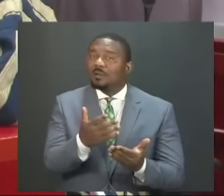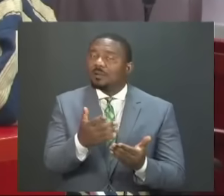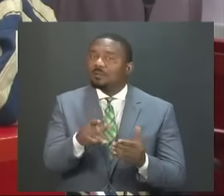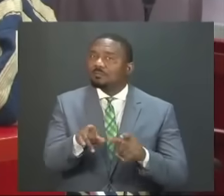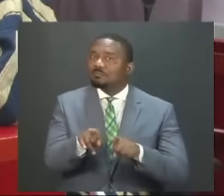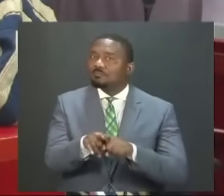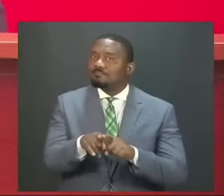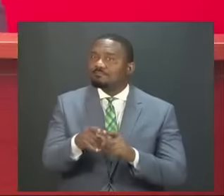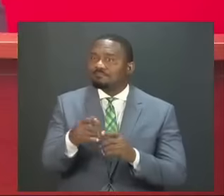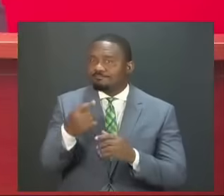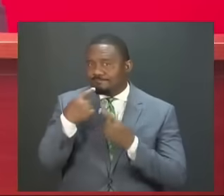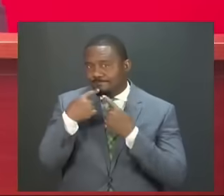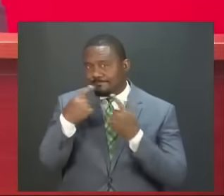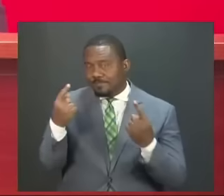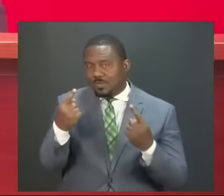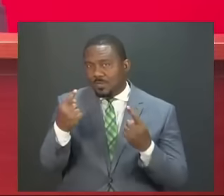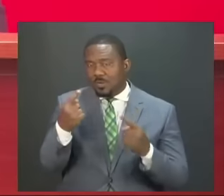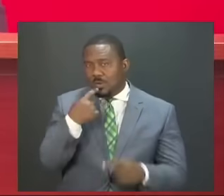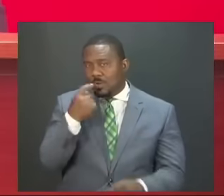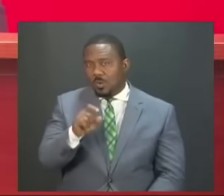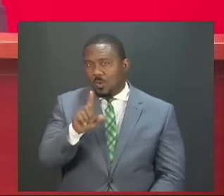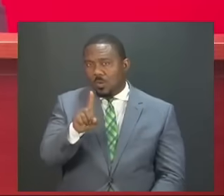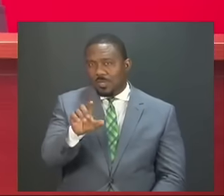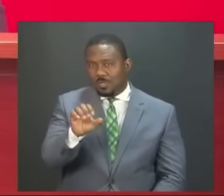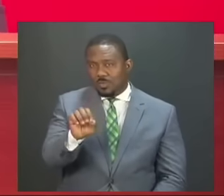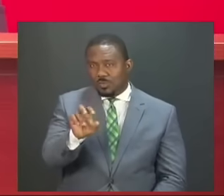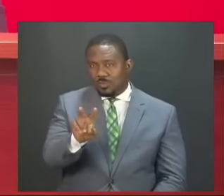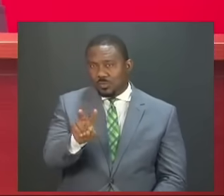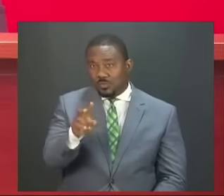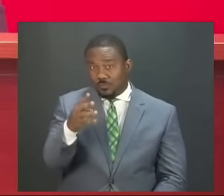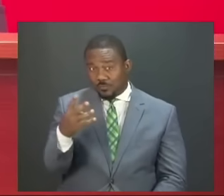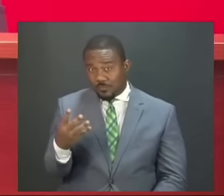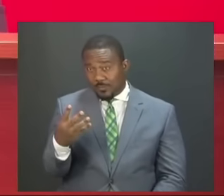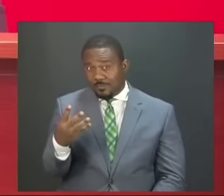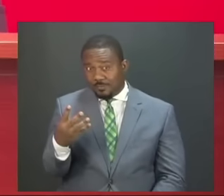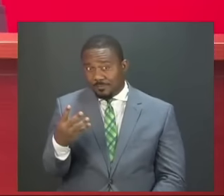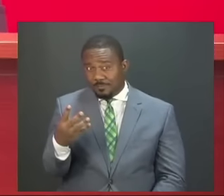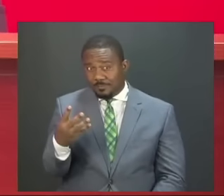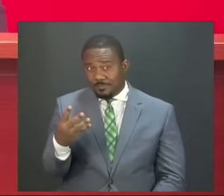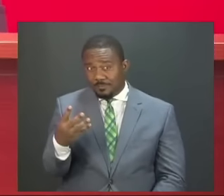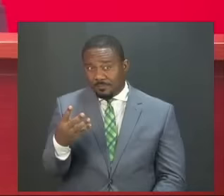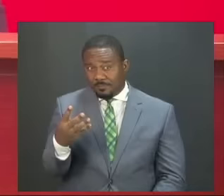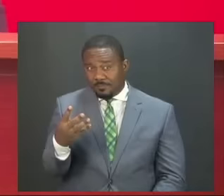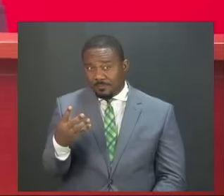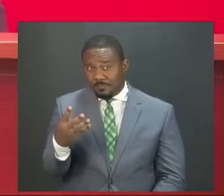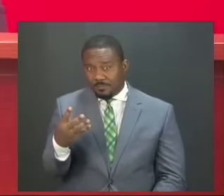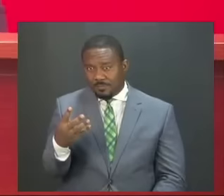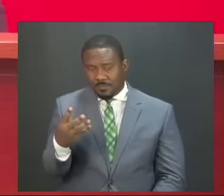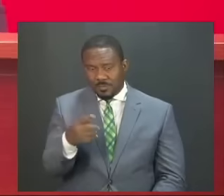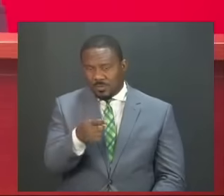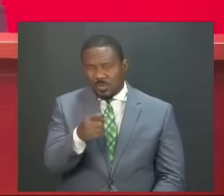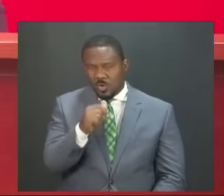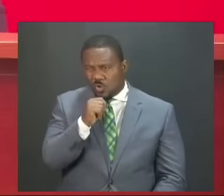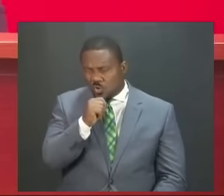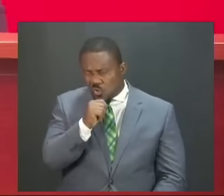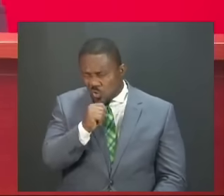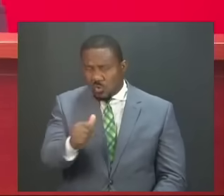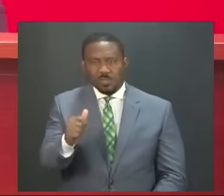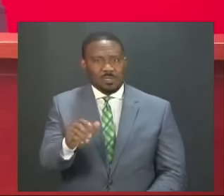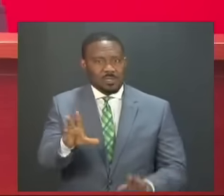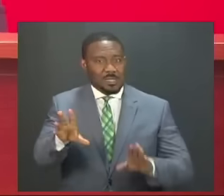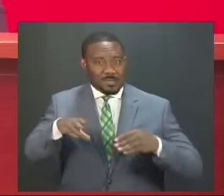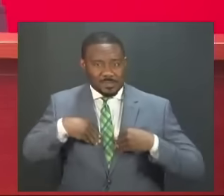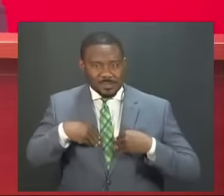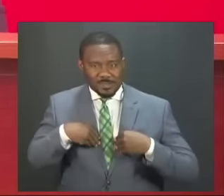Order 1024 as being inadmissible.